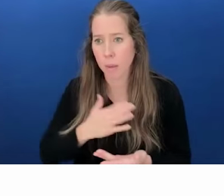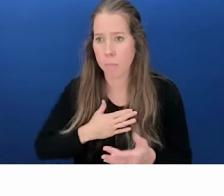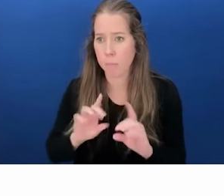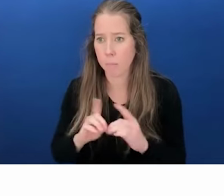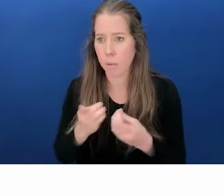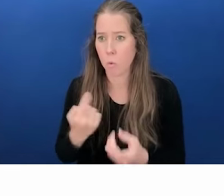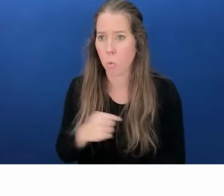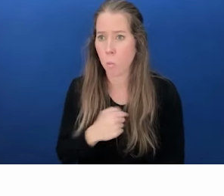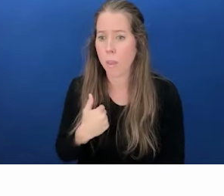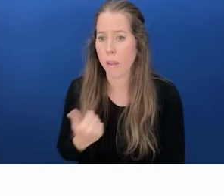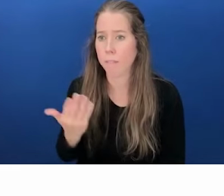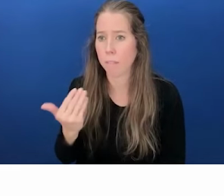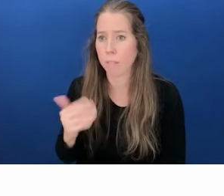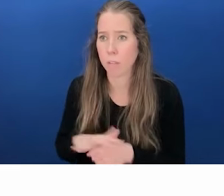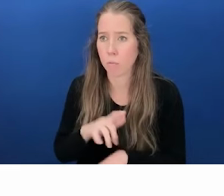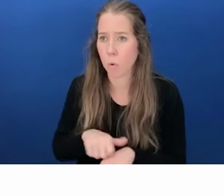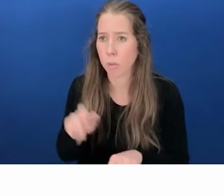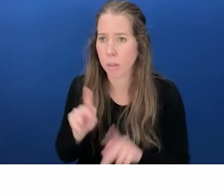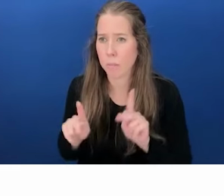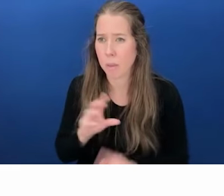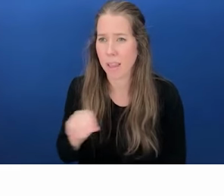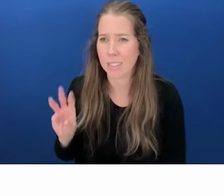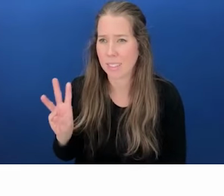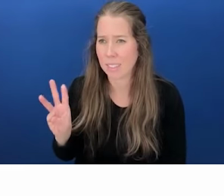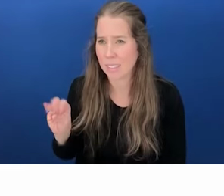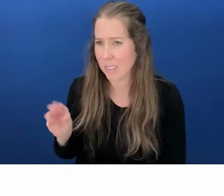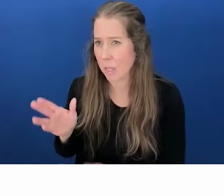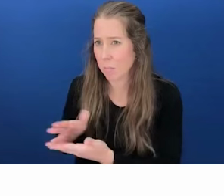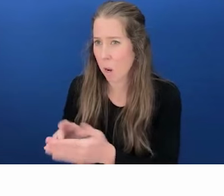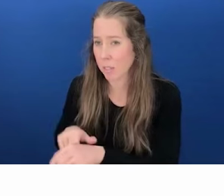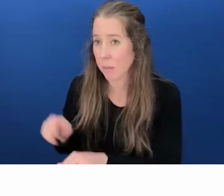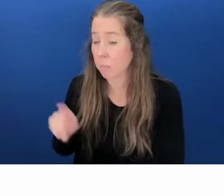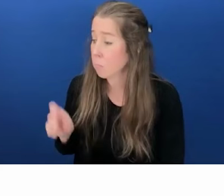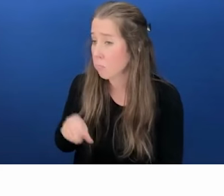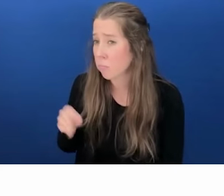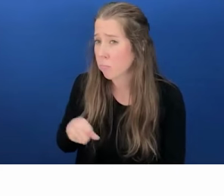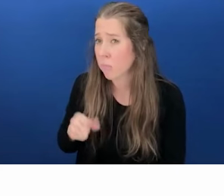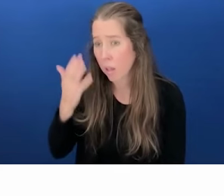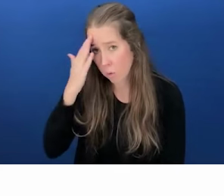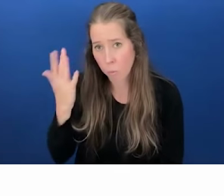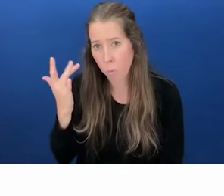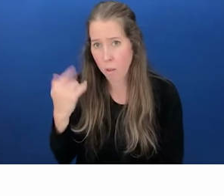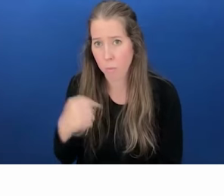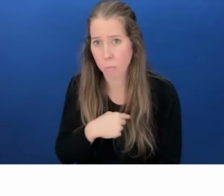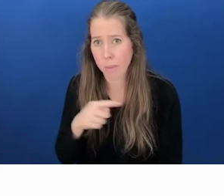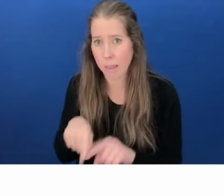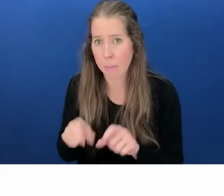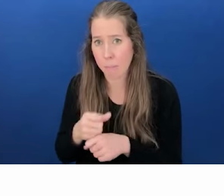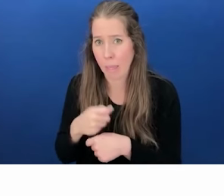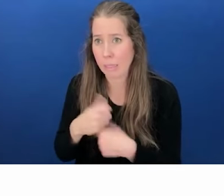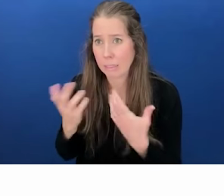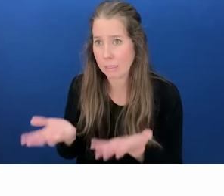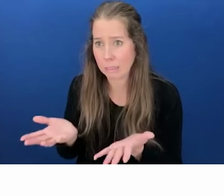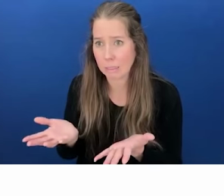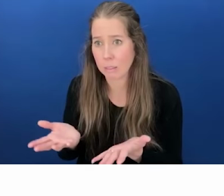have 15 full-time people and like 60 part-time people. yeah. I don't know why they can't make those. They're